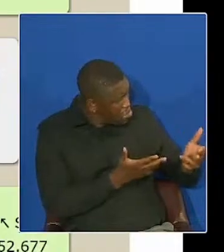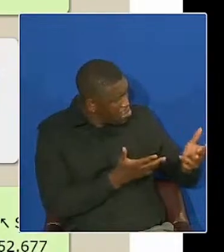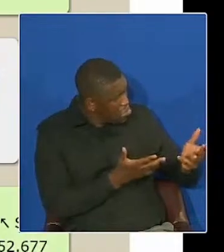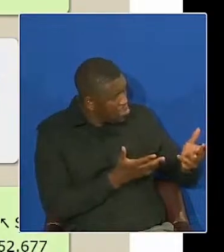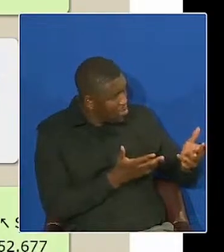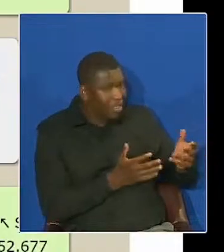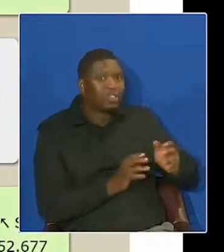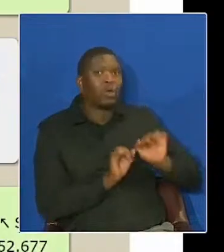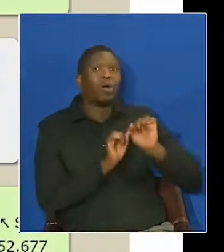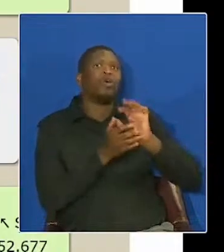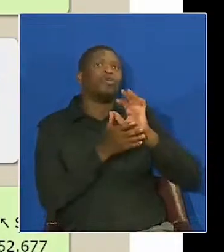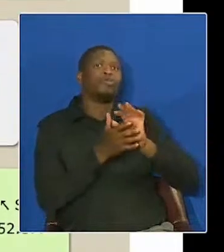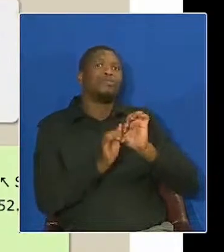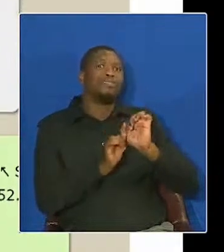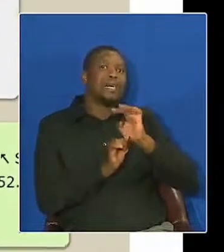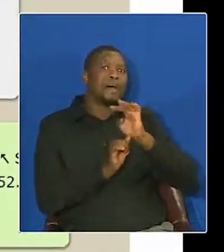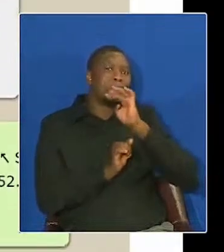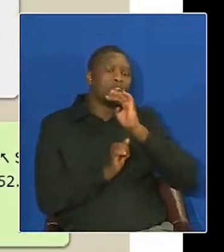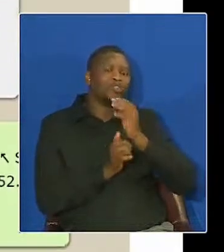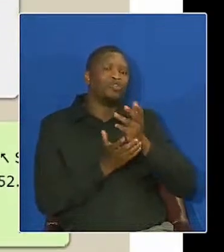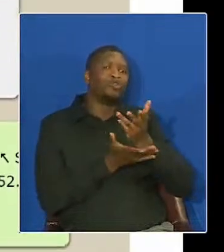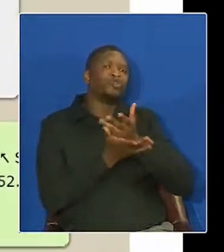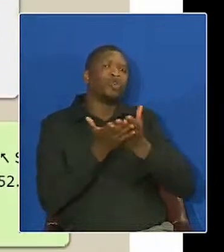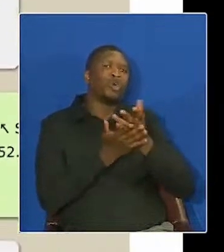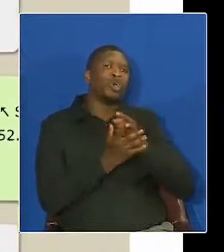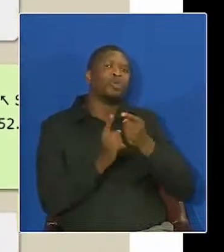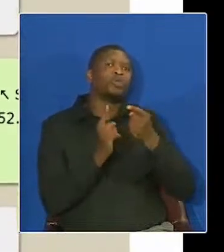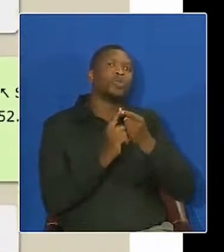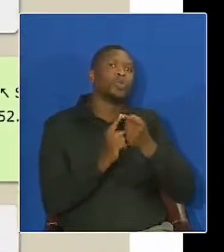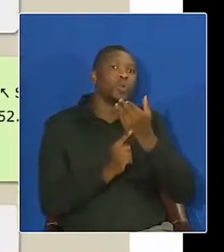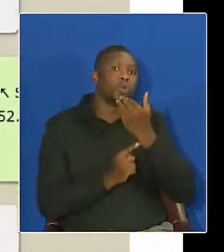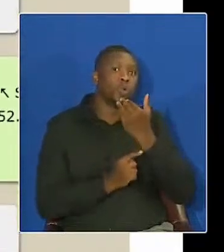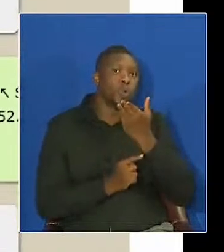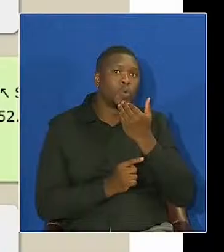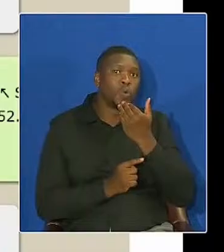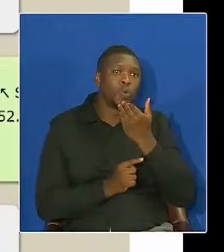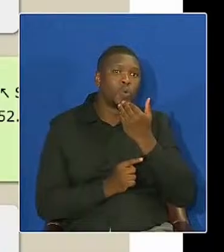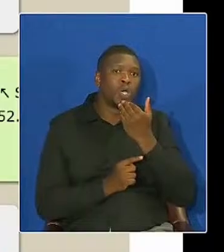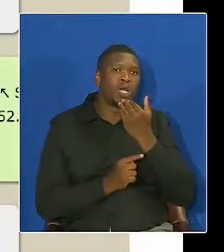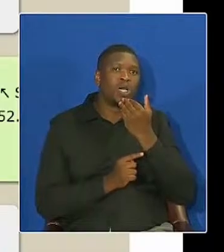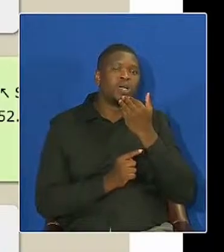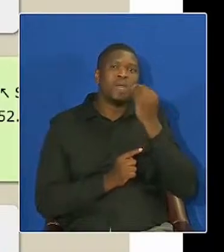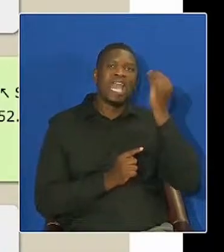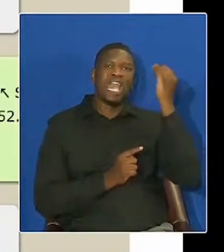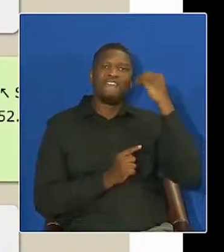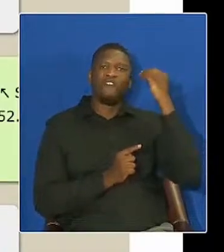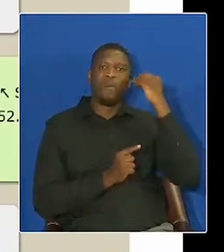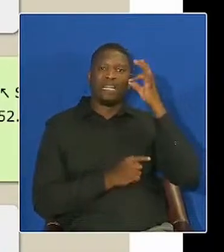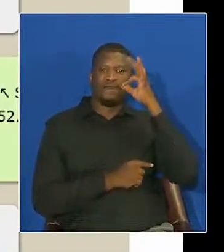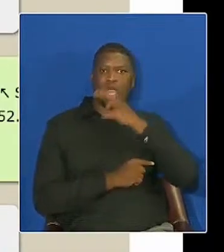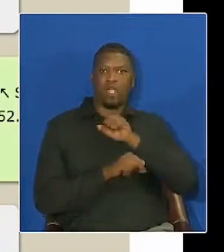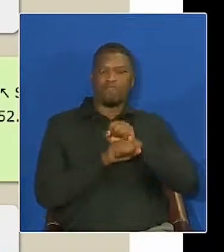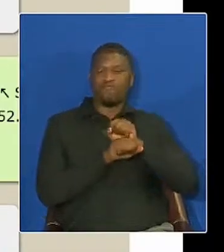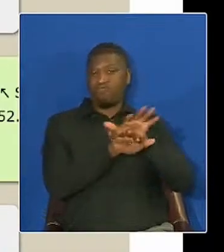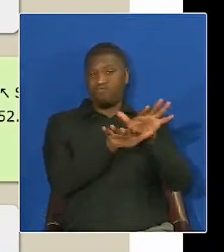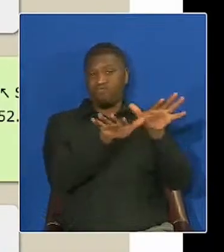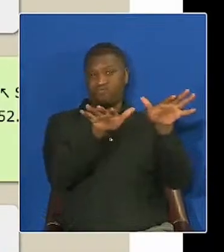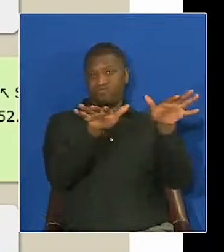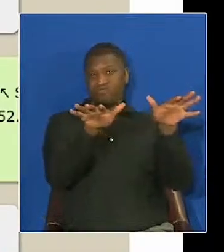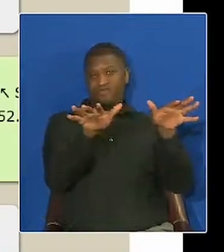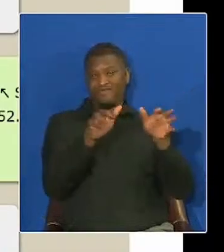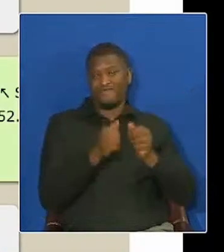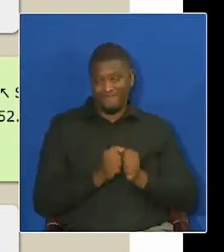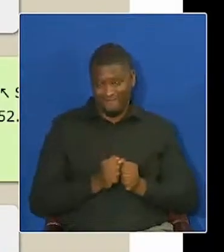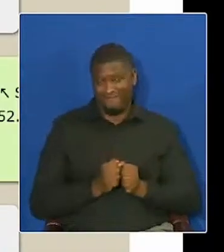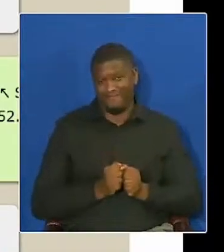interpreted that message as if it's talking to the misinformation on the story that was forwarded